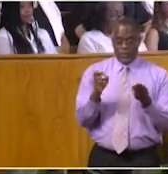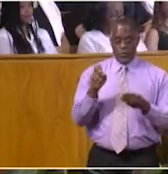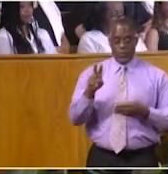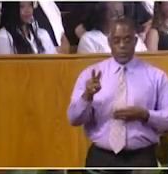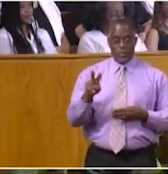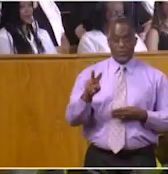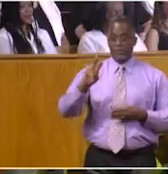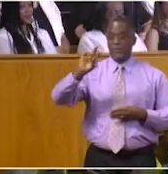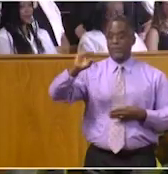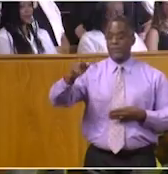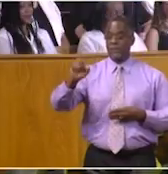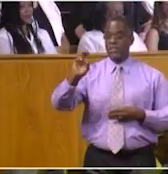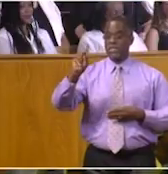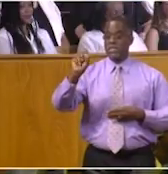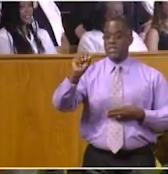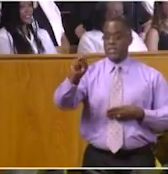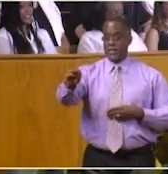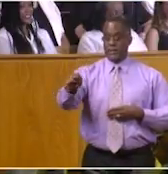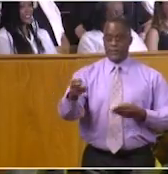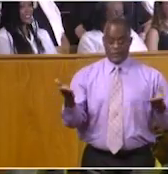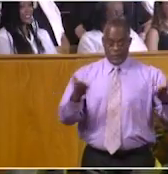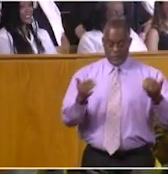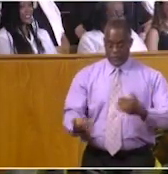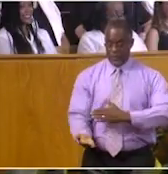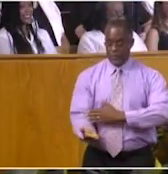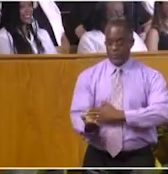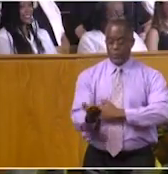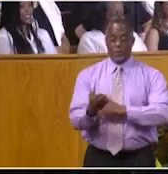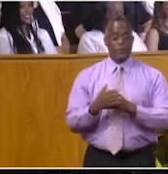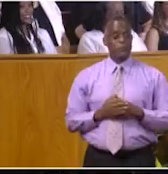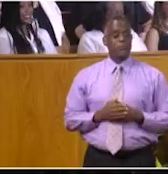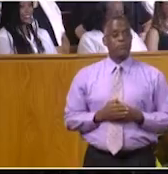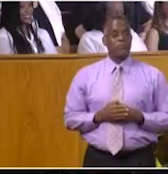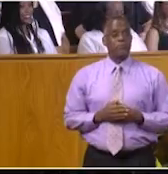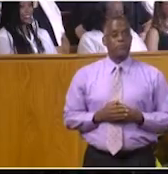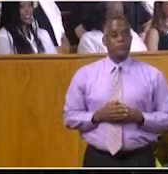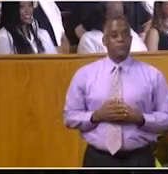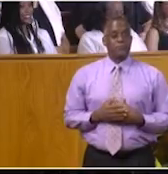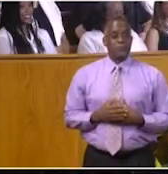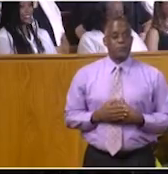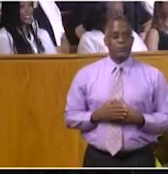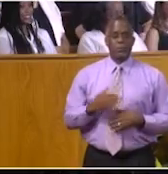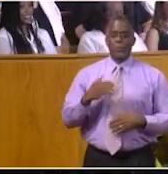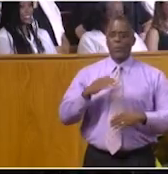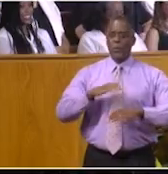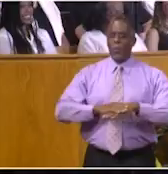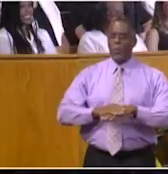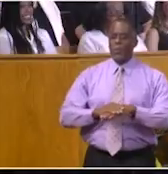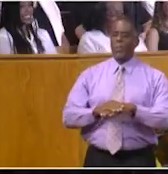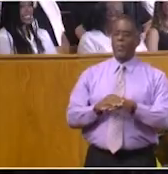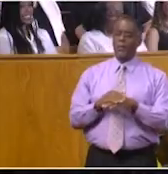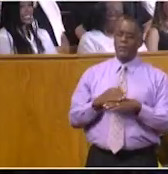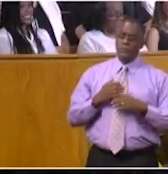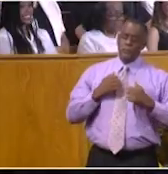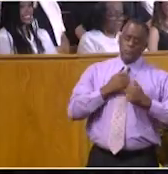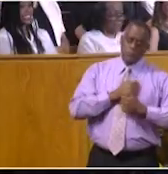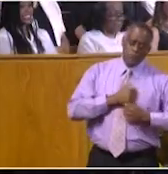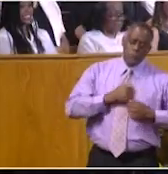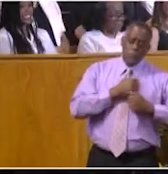Reverend Ed Jackson, is here this morning on the morning's bench,